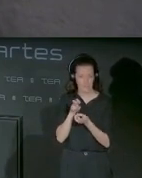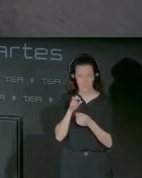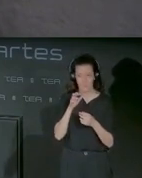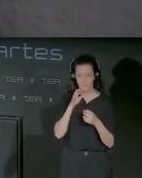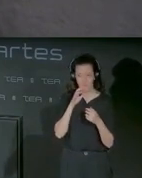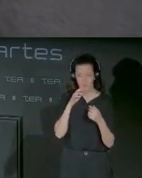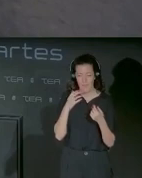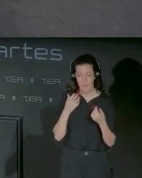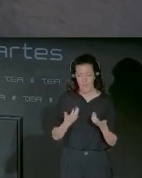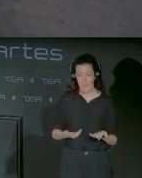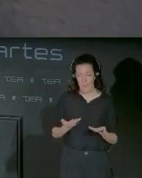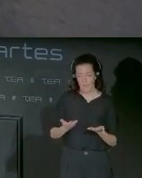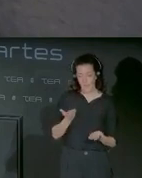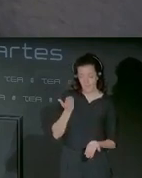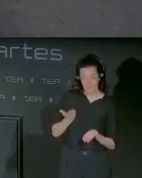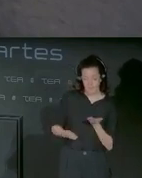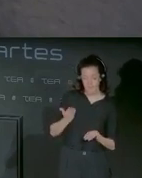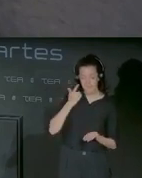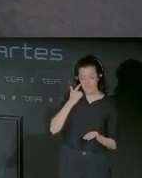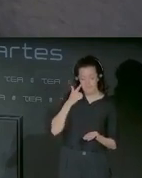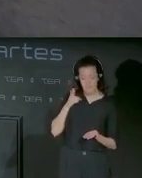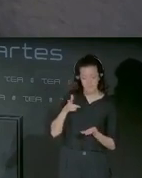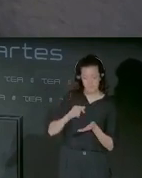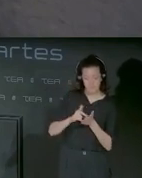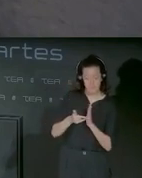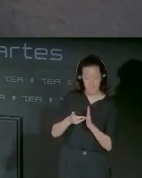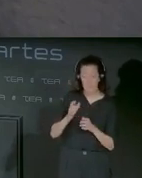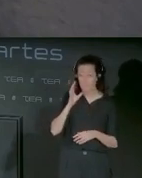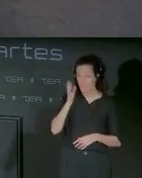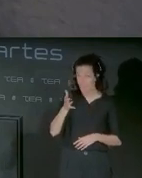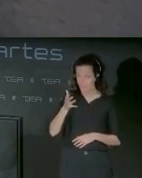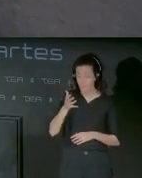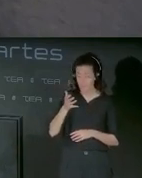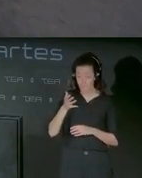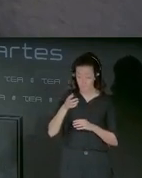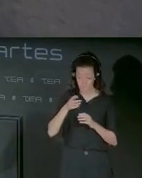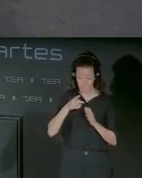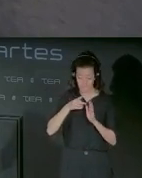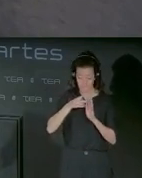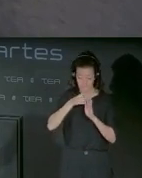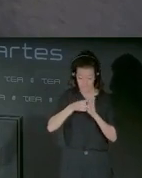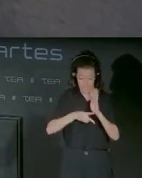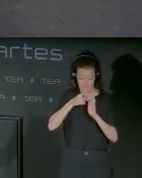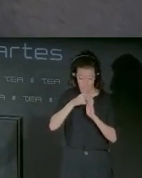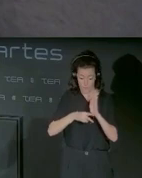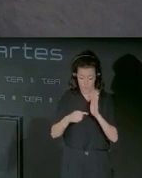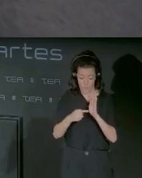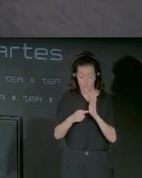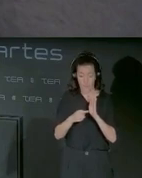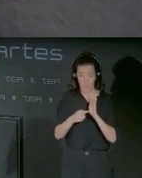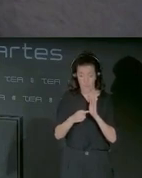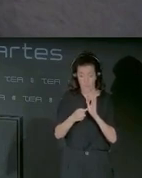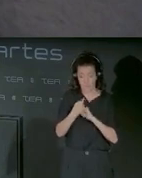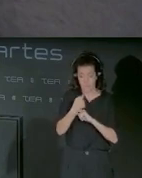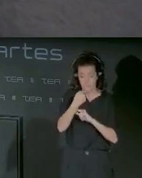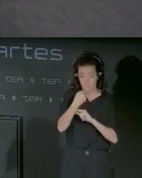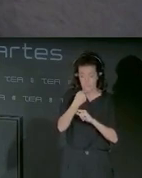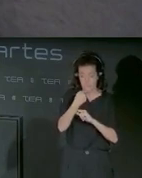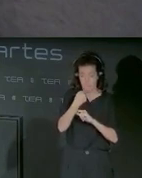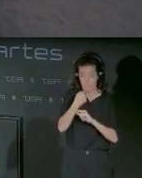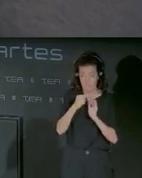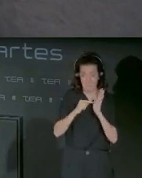guidelines run out at the end of the year and we need new guidelines approved after that. So we are doing a big evaluation right now, look at what we